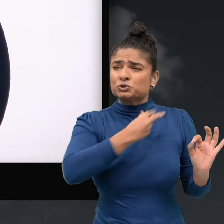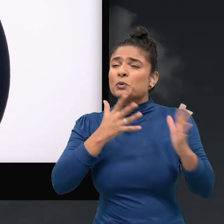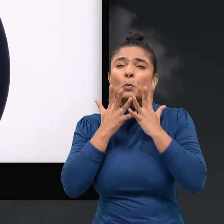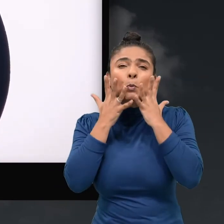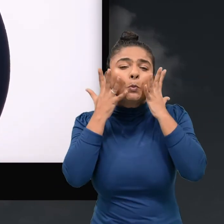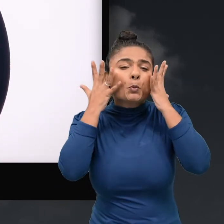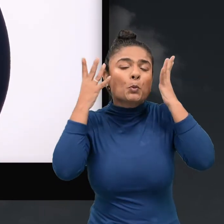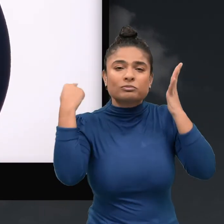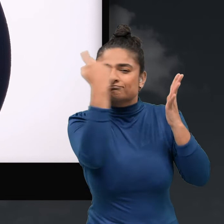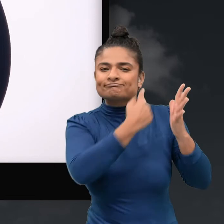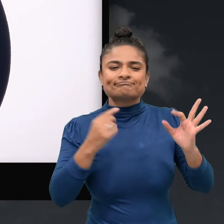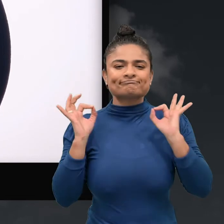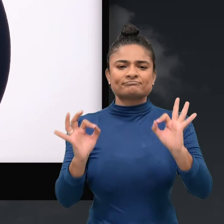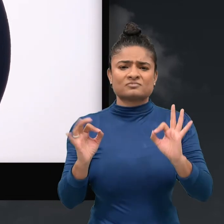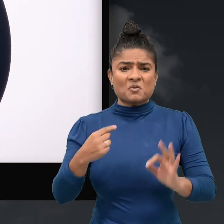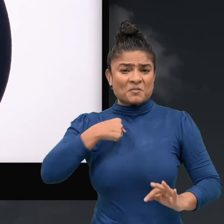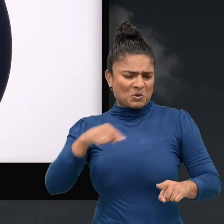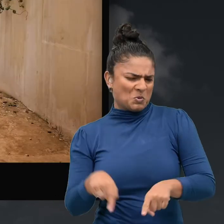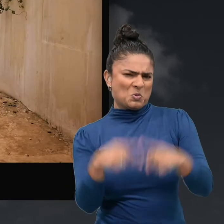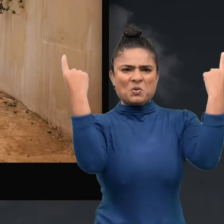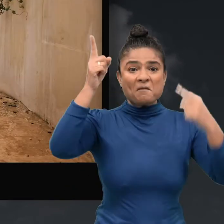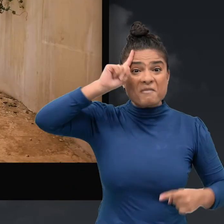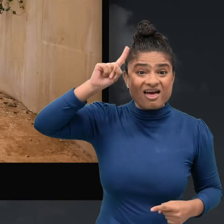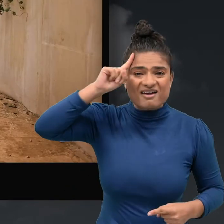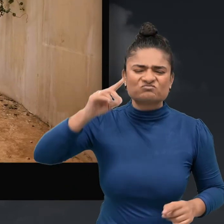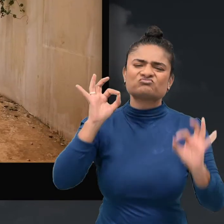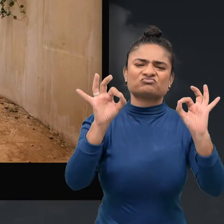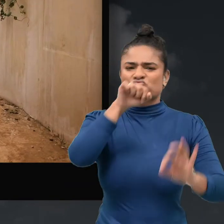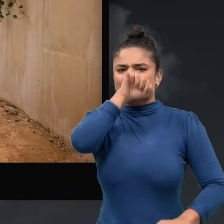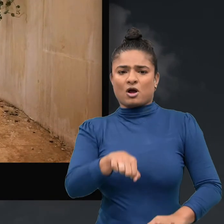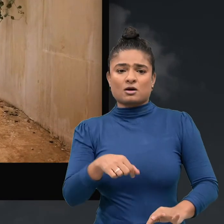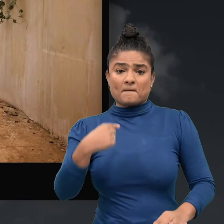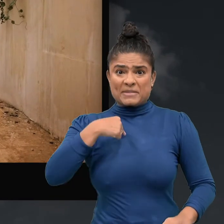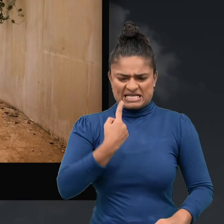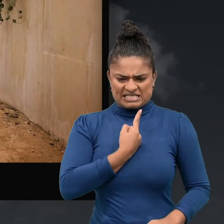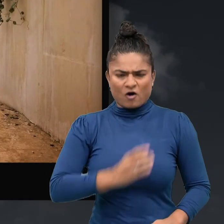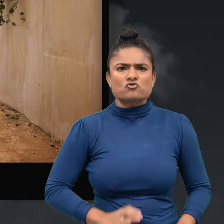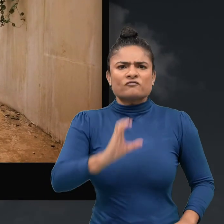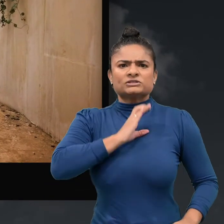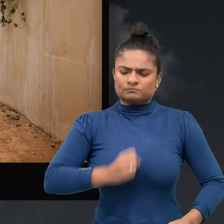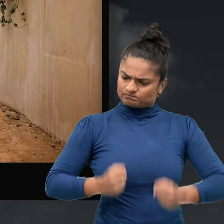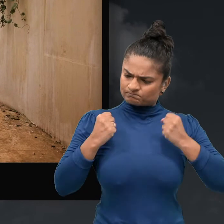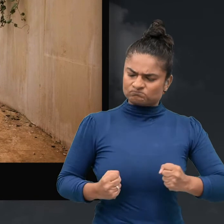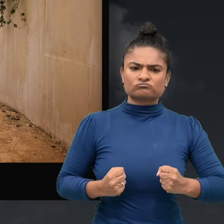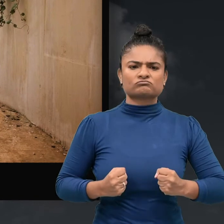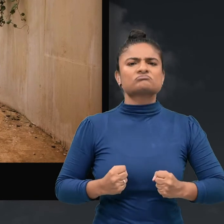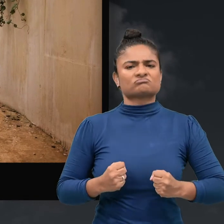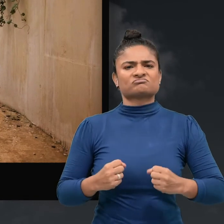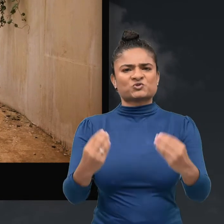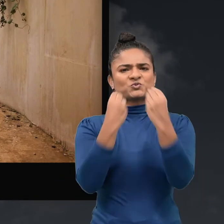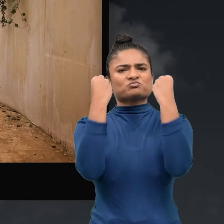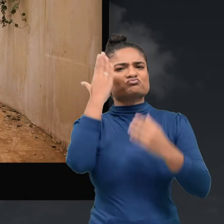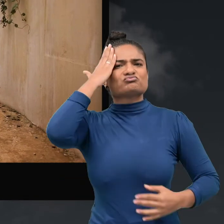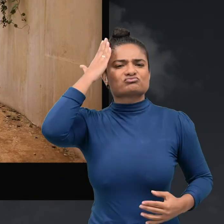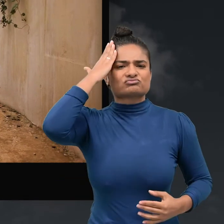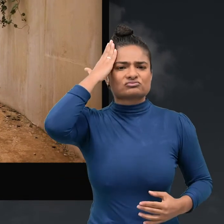and beautifully created pale skin. I love being uniquely black. I was taught confidence,